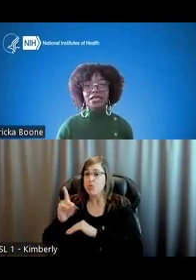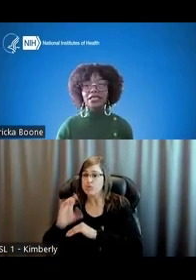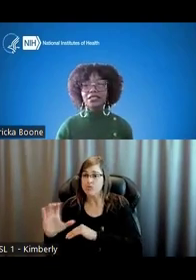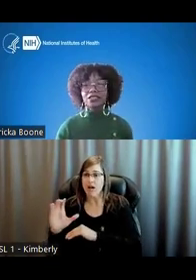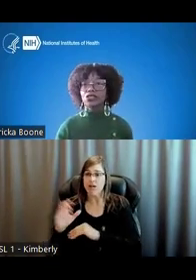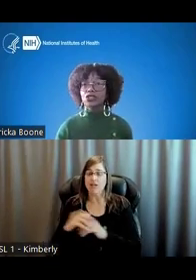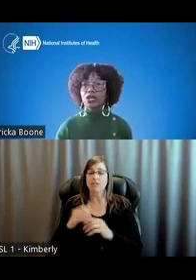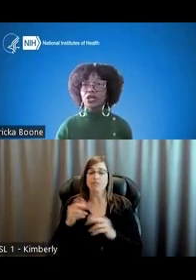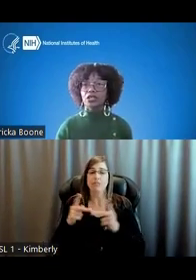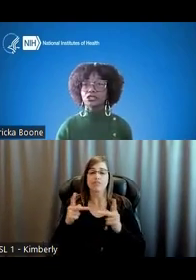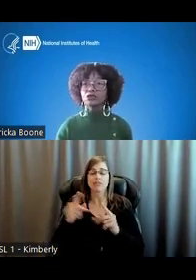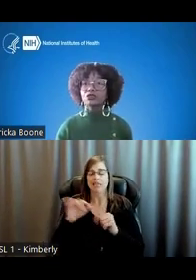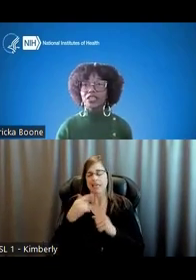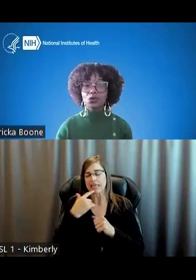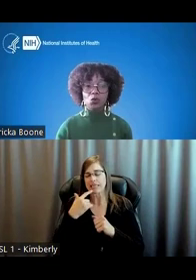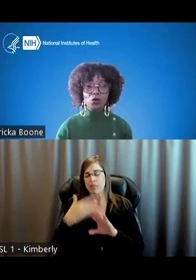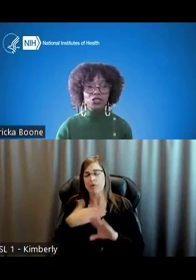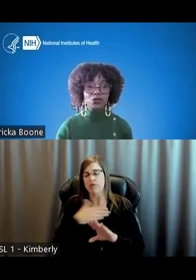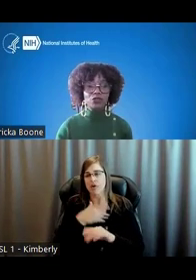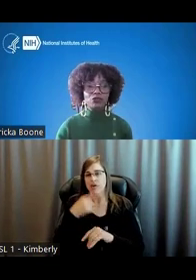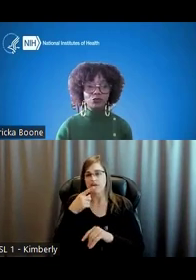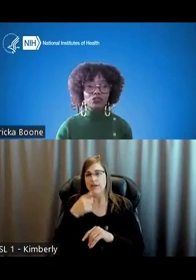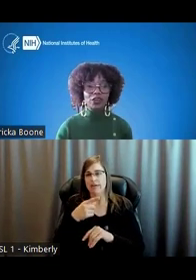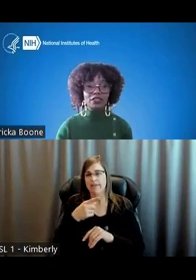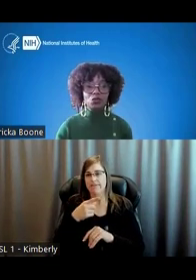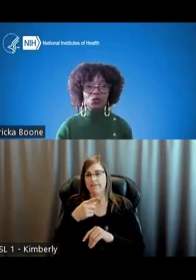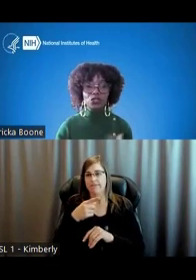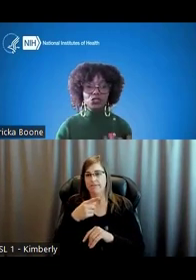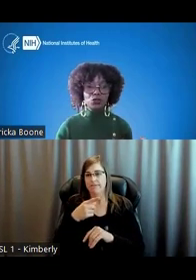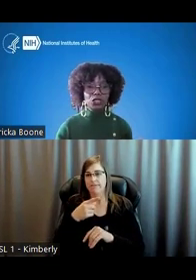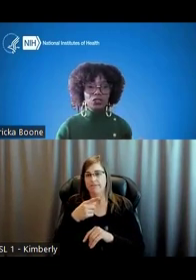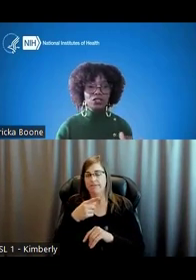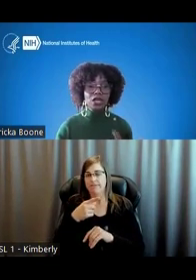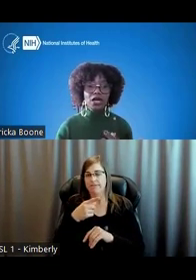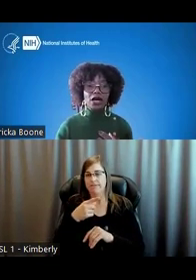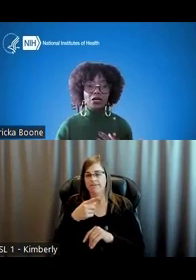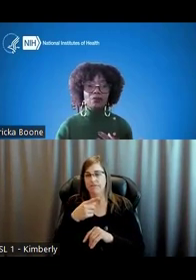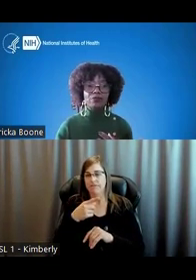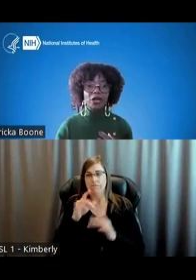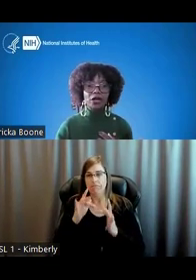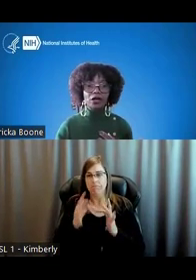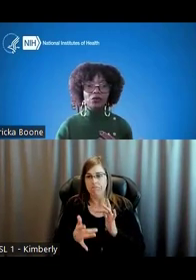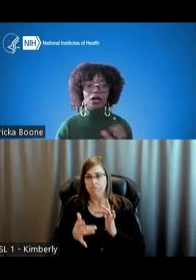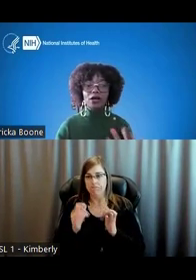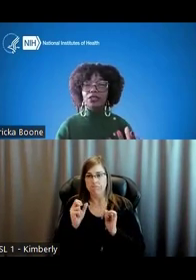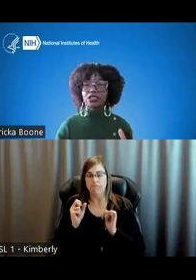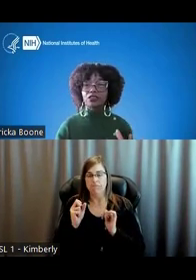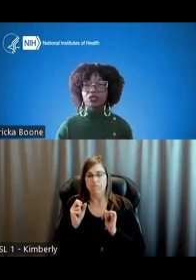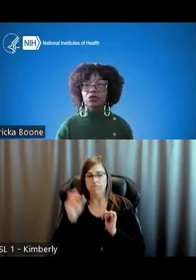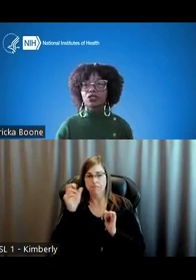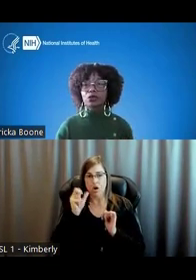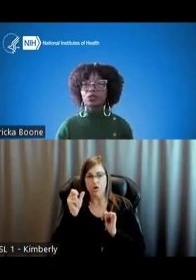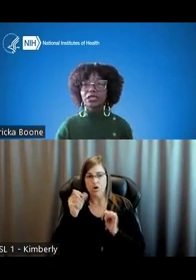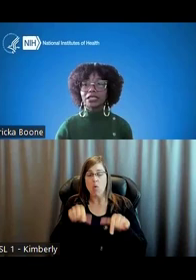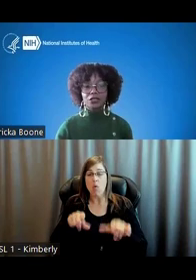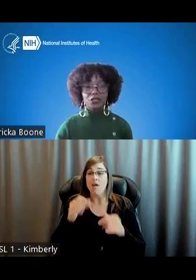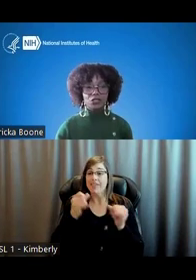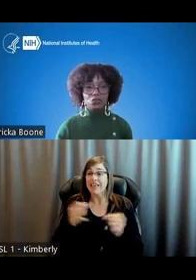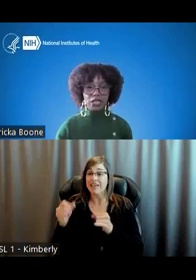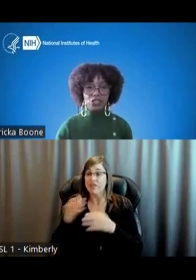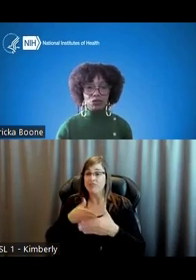I indicated, this is a two-phased award. So in the first phase, it's 1 to 2 years while the individual is completing